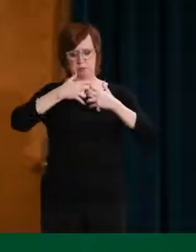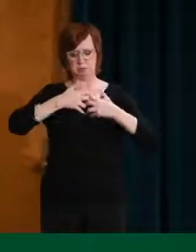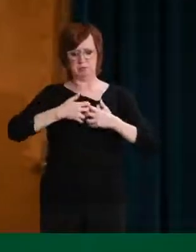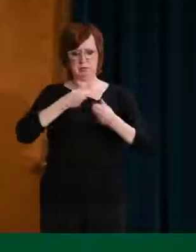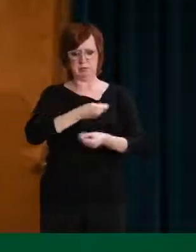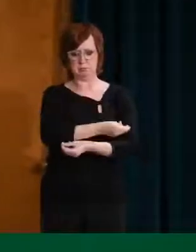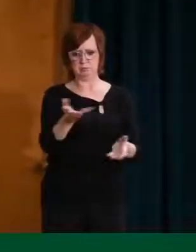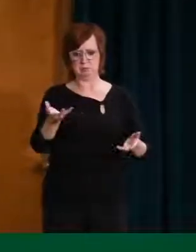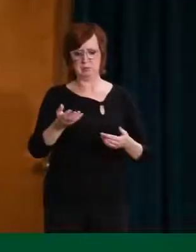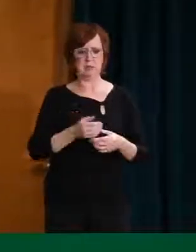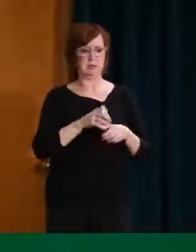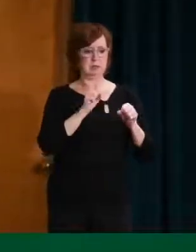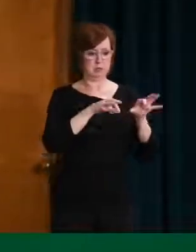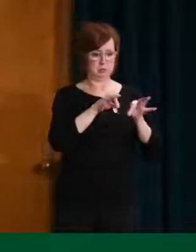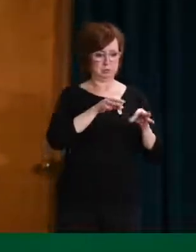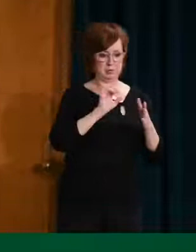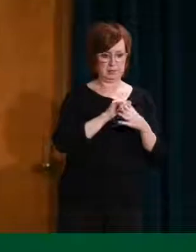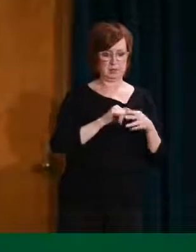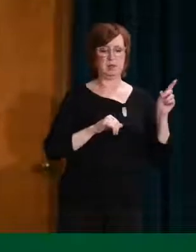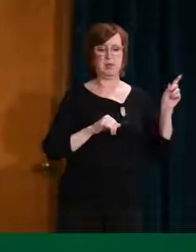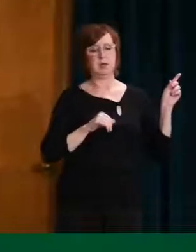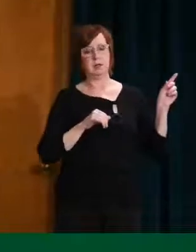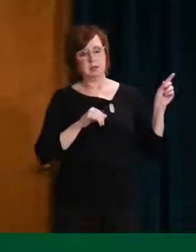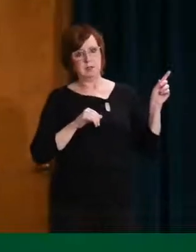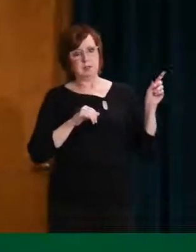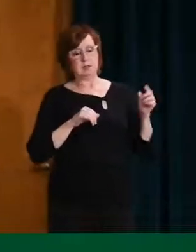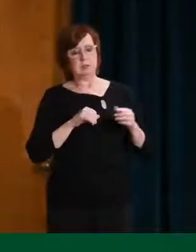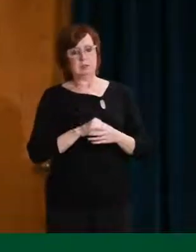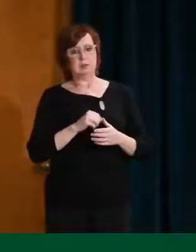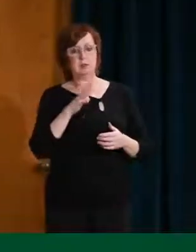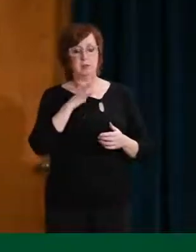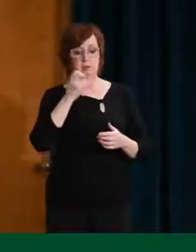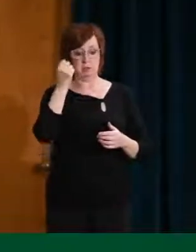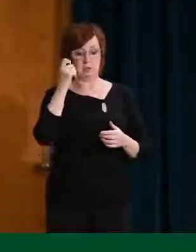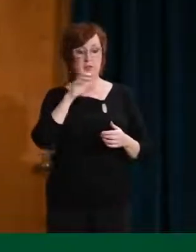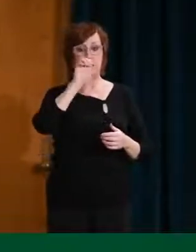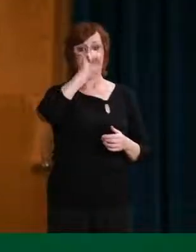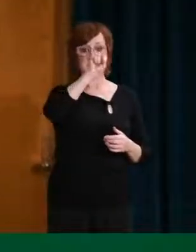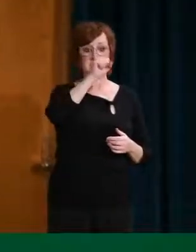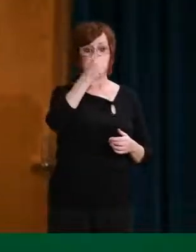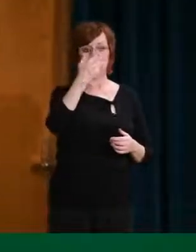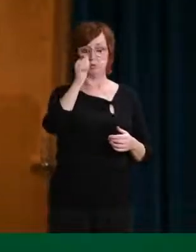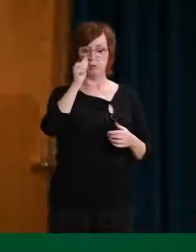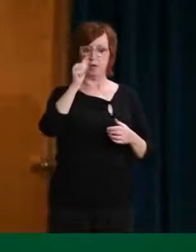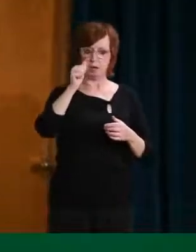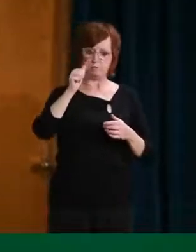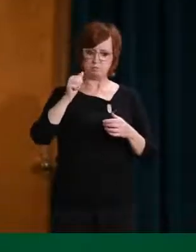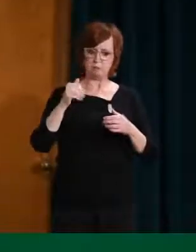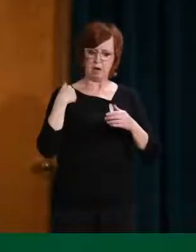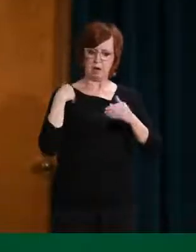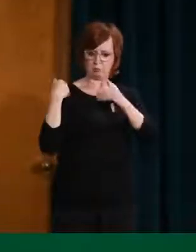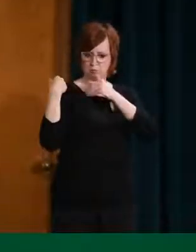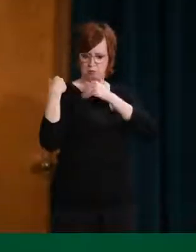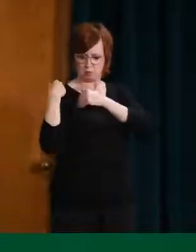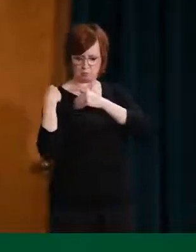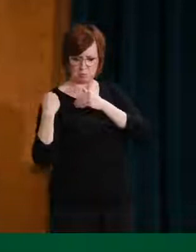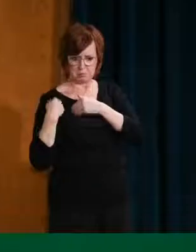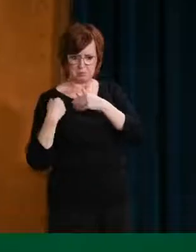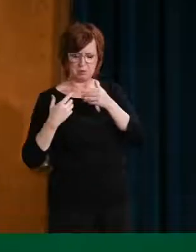Well, I think that fits into a larger discussion about how the health authority has an obligation and to have an ethical framework that